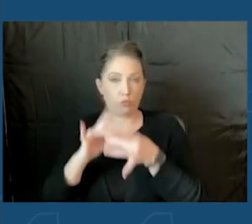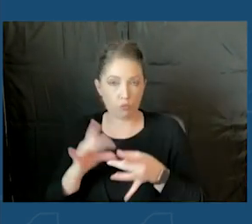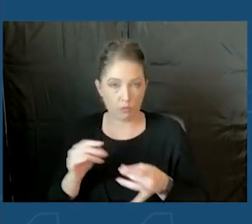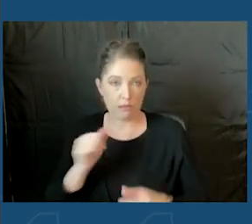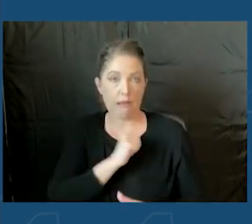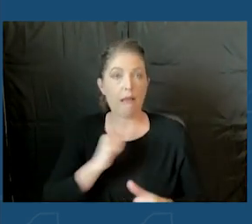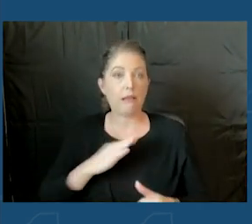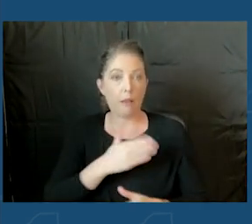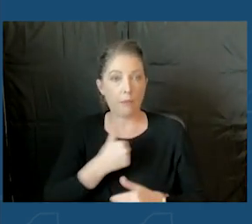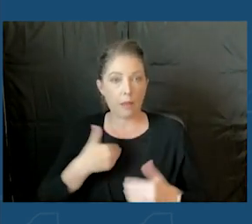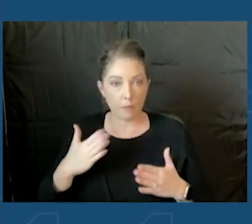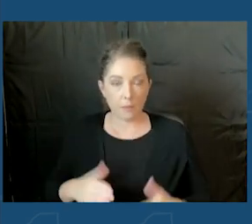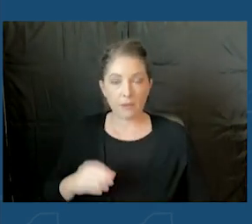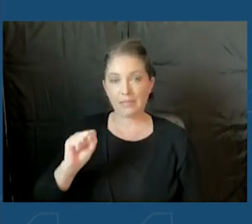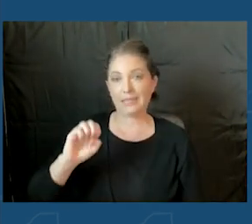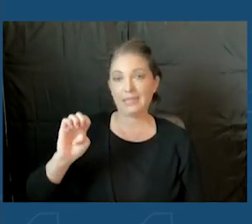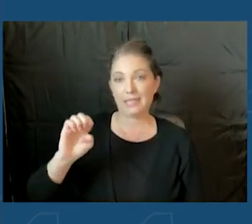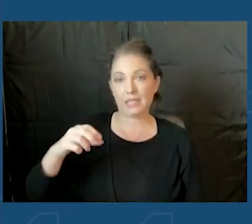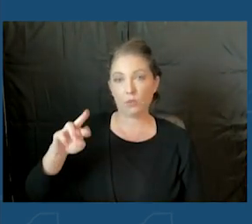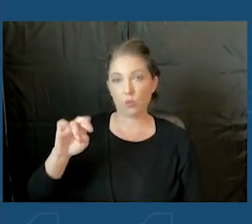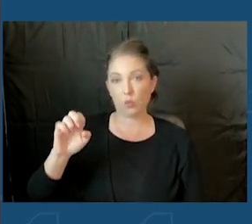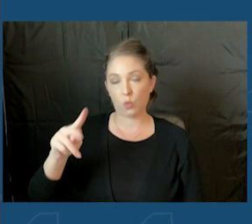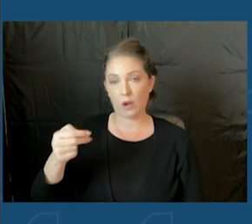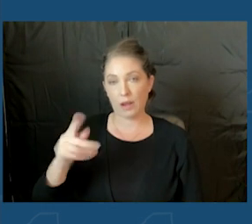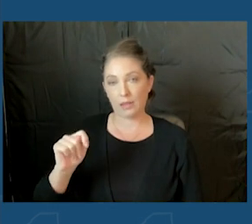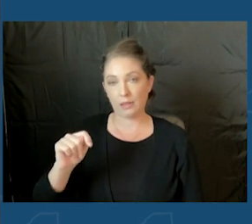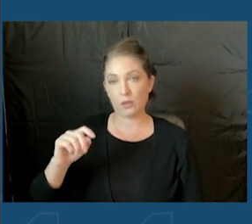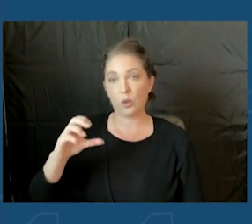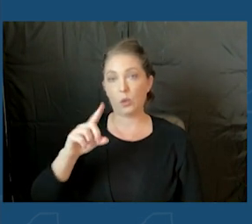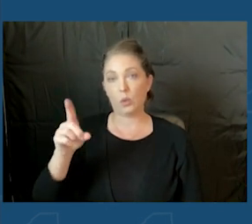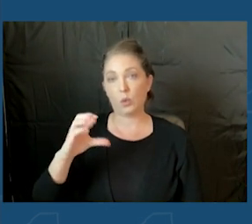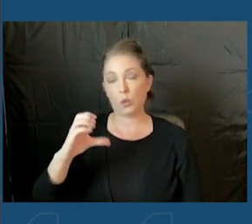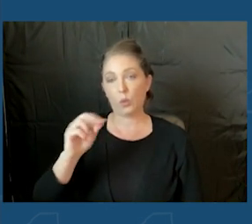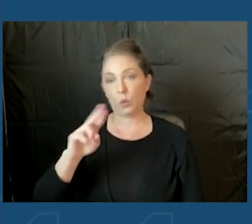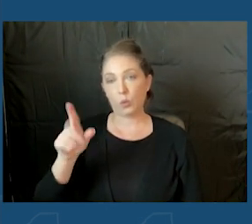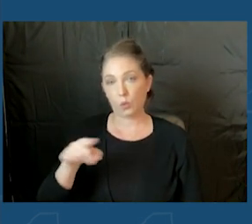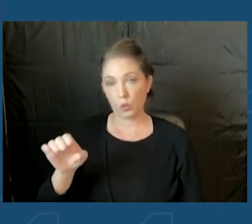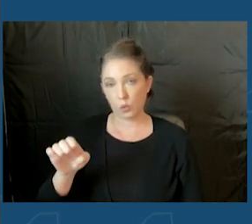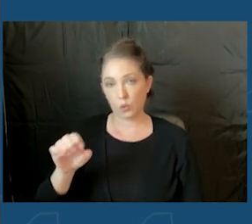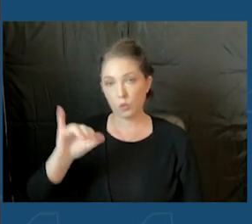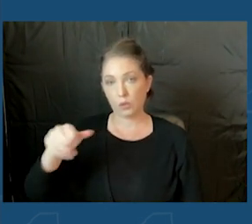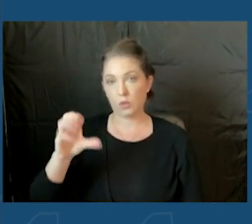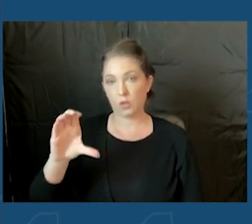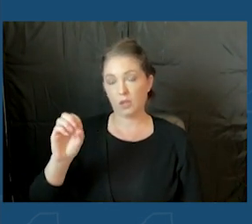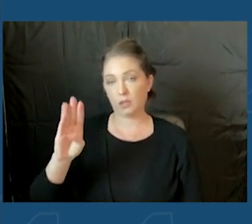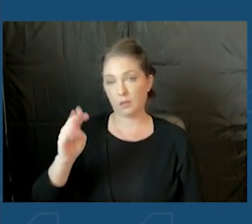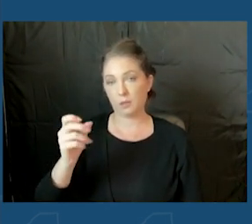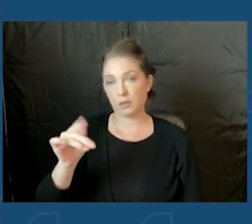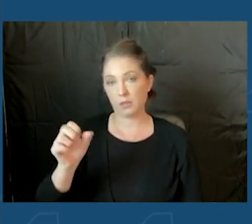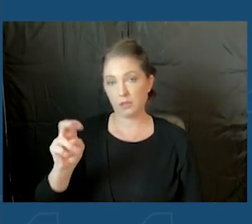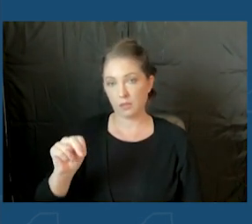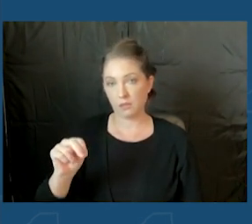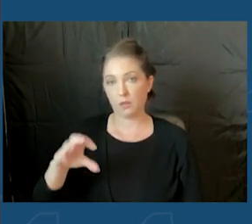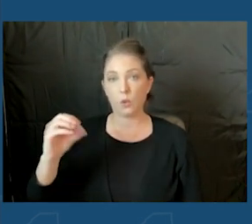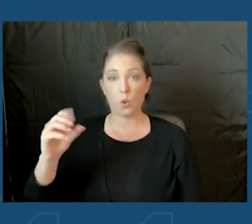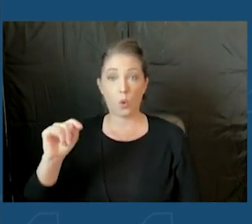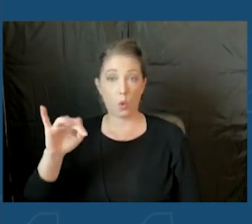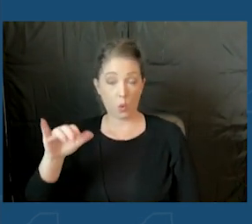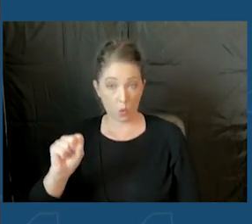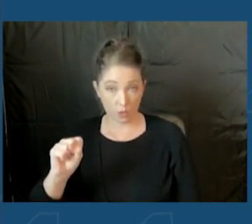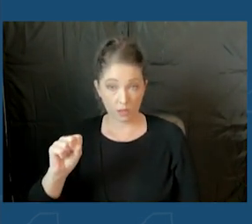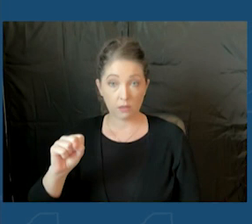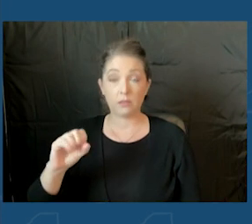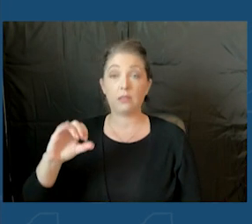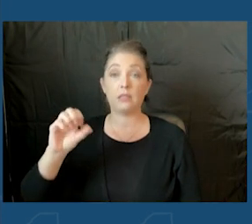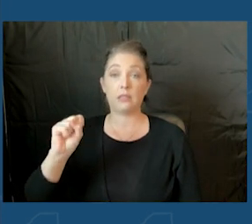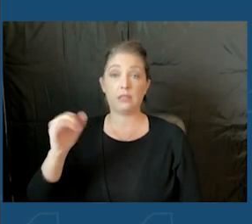who are here: Rebecca Seawright, Catalina Cruz, Nili Rosick, Jonathan Jacobson, Emily Gallagher, Steve Otis, Joanne Simon,